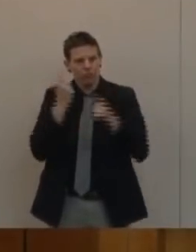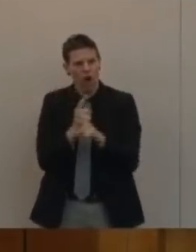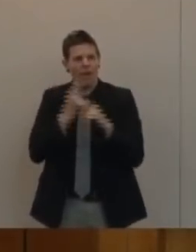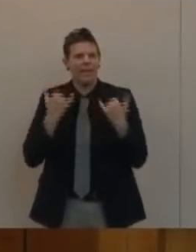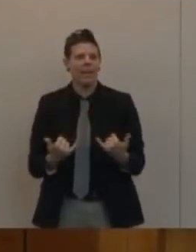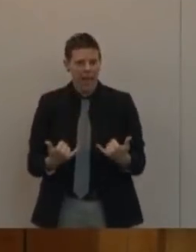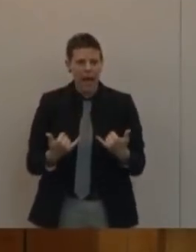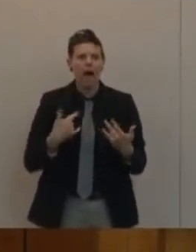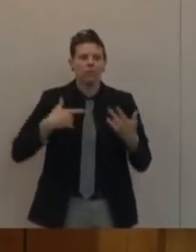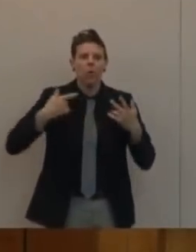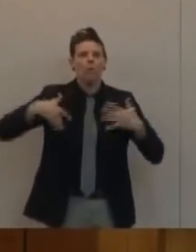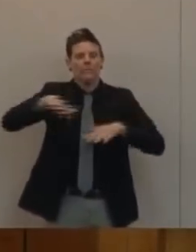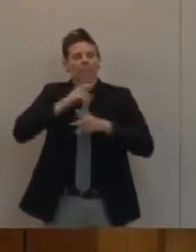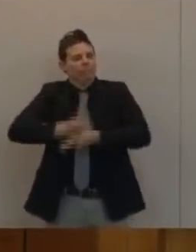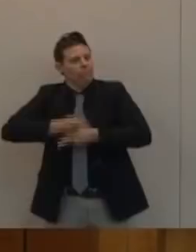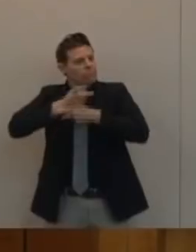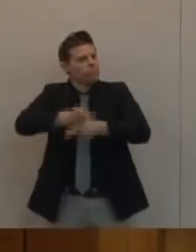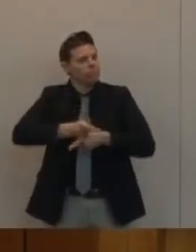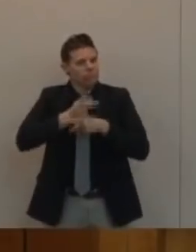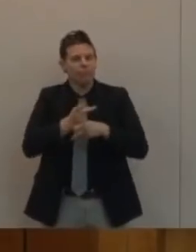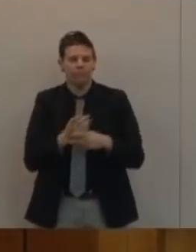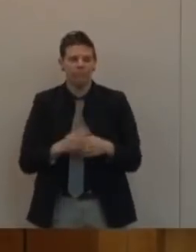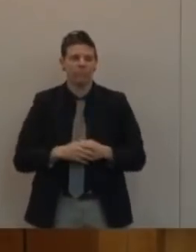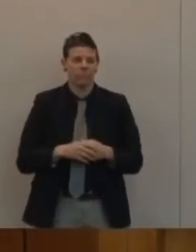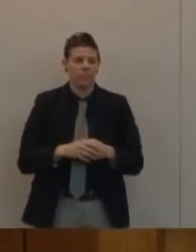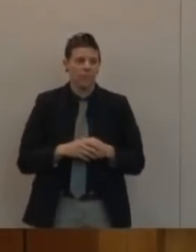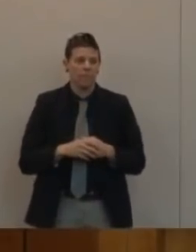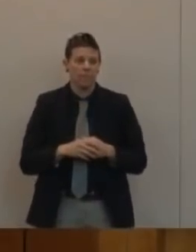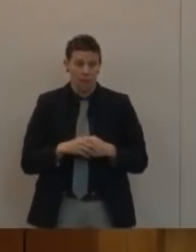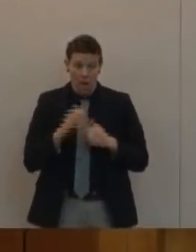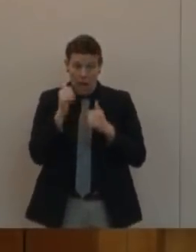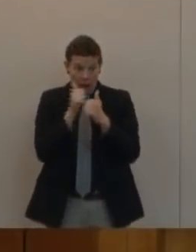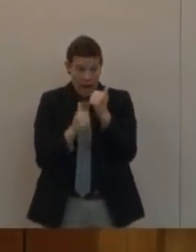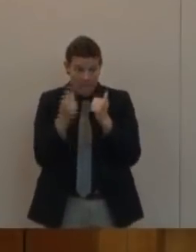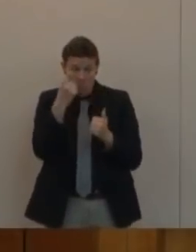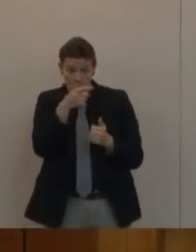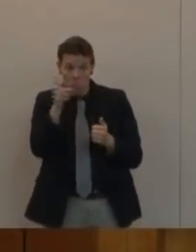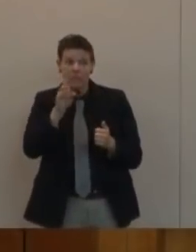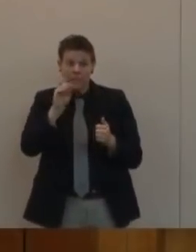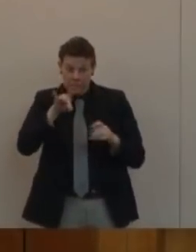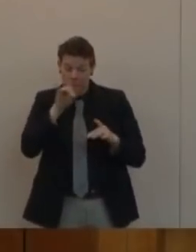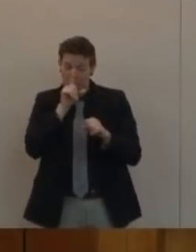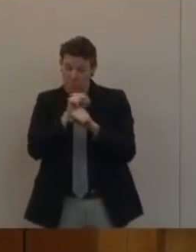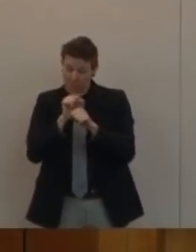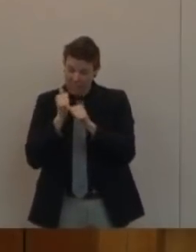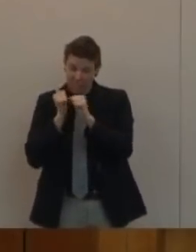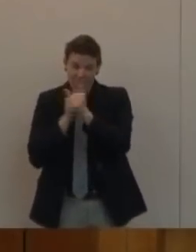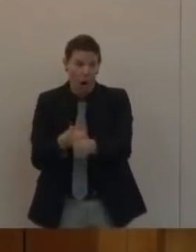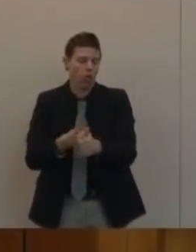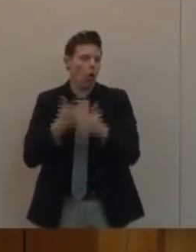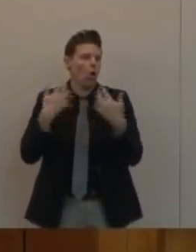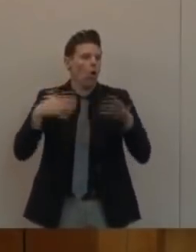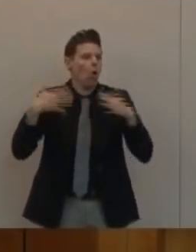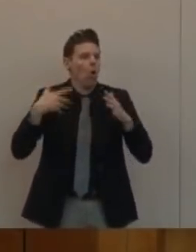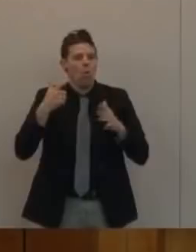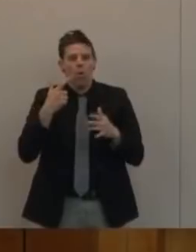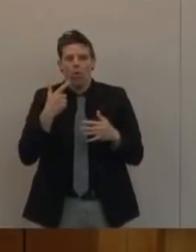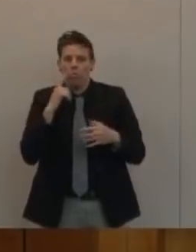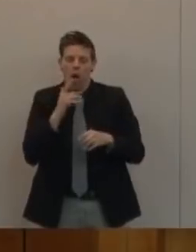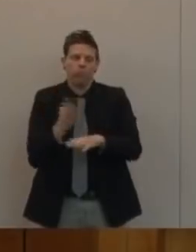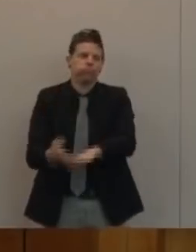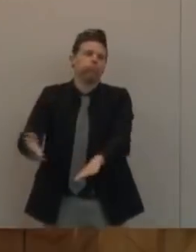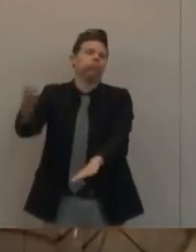though we did. And if everyone did that, that would be the biggest and most potent intervention we can make as a